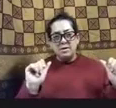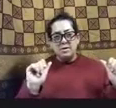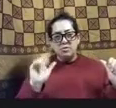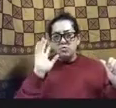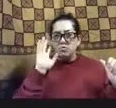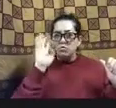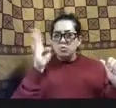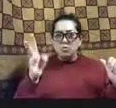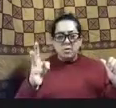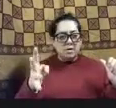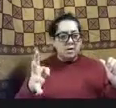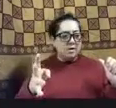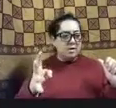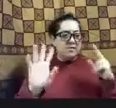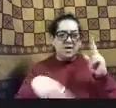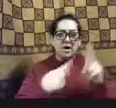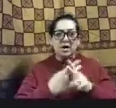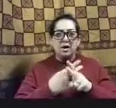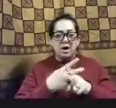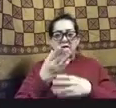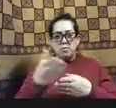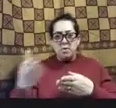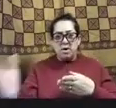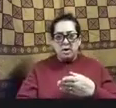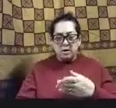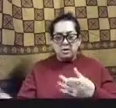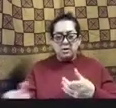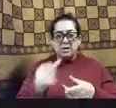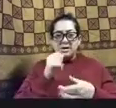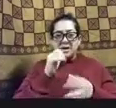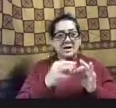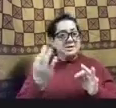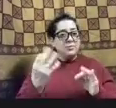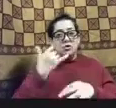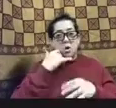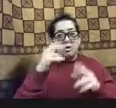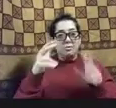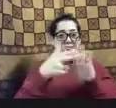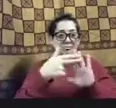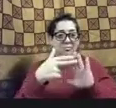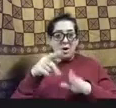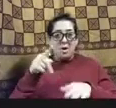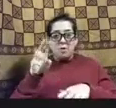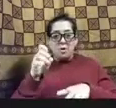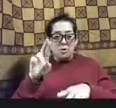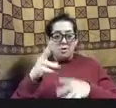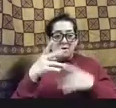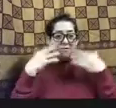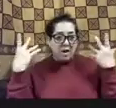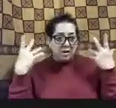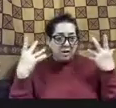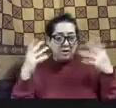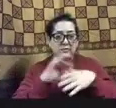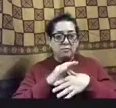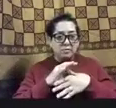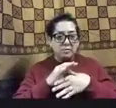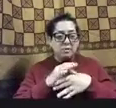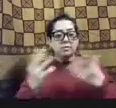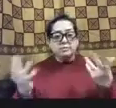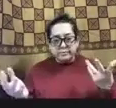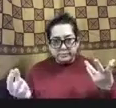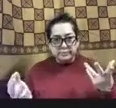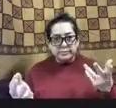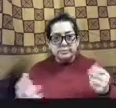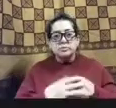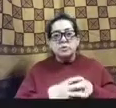create that type of product. And it's not so simple as calling it predator-friendly, we have found. But